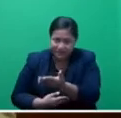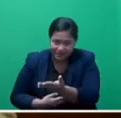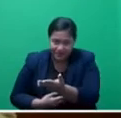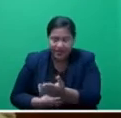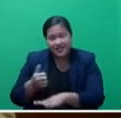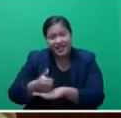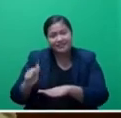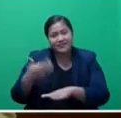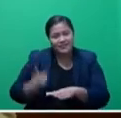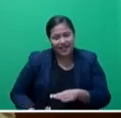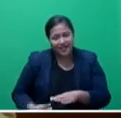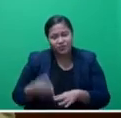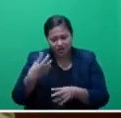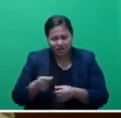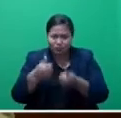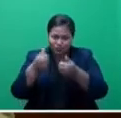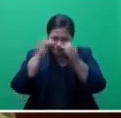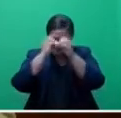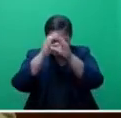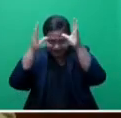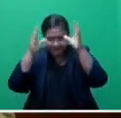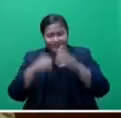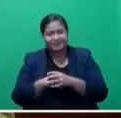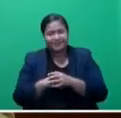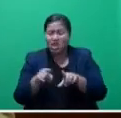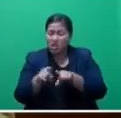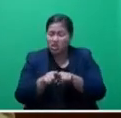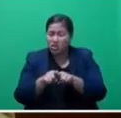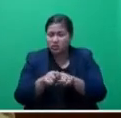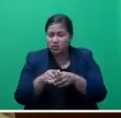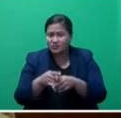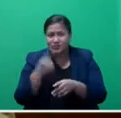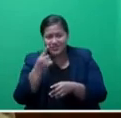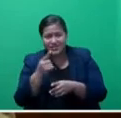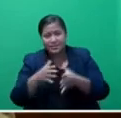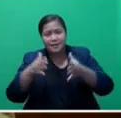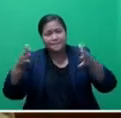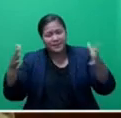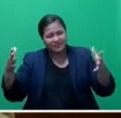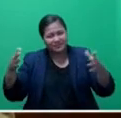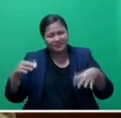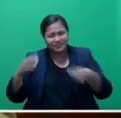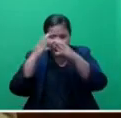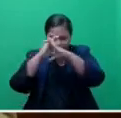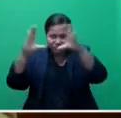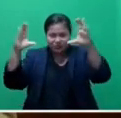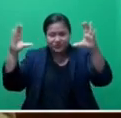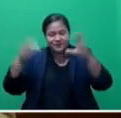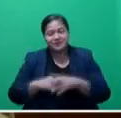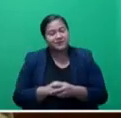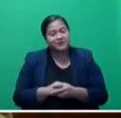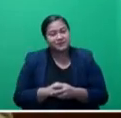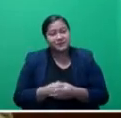myopic mindset and learn to look at the bigger picture. Mr. Speaker, sir, the President